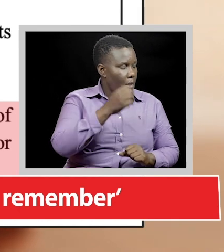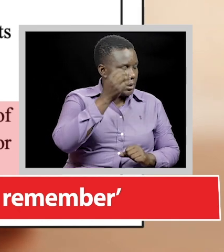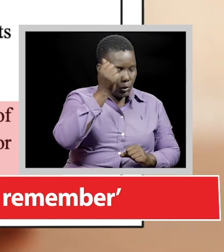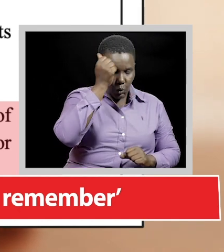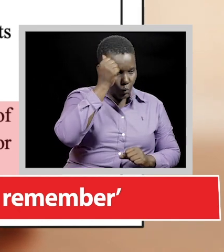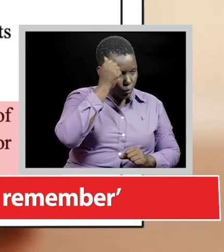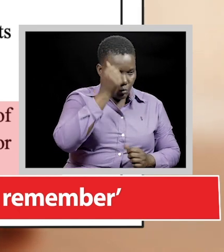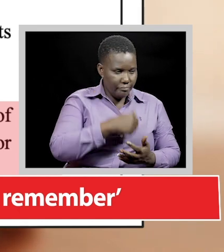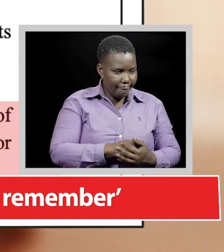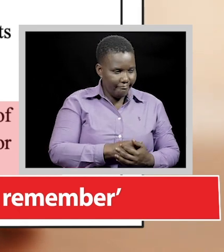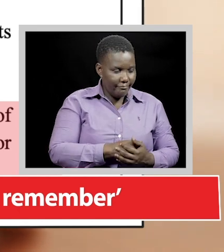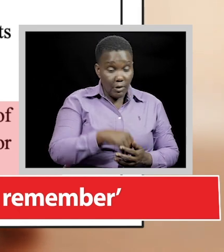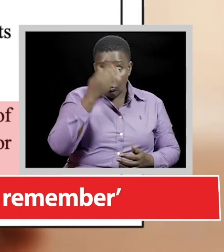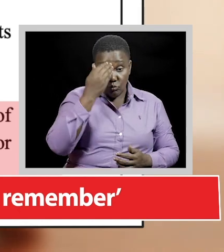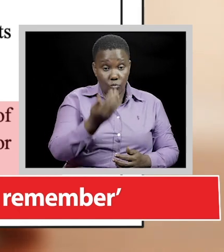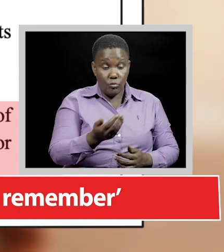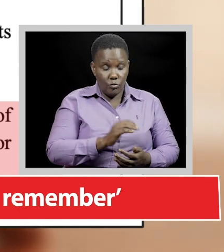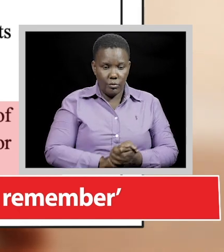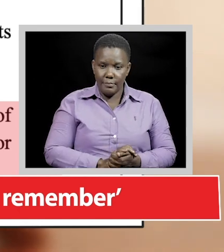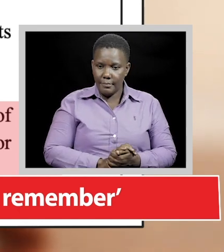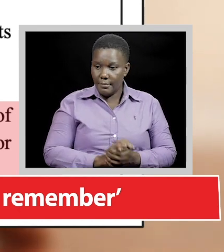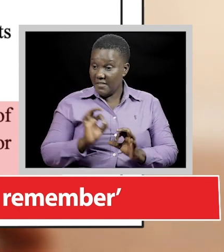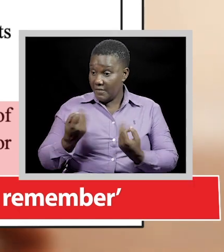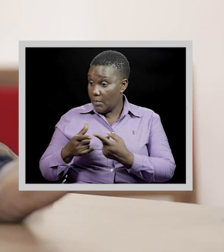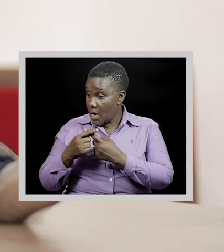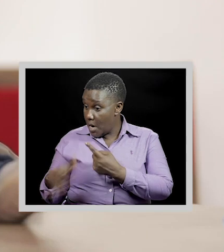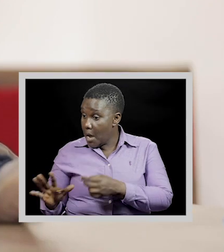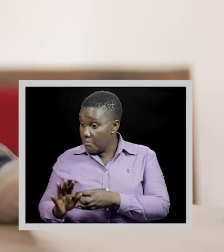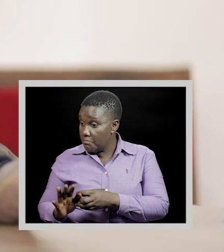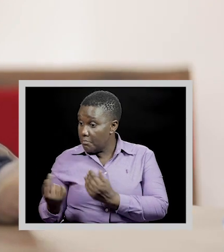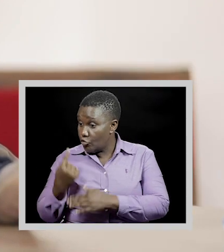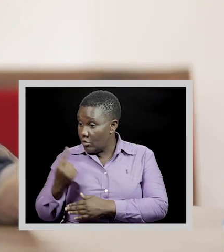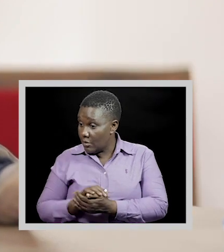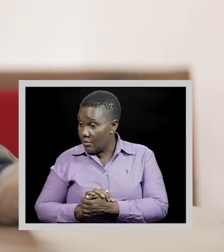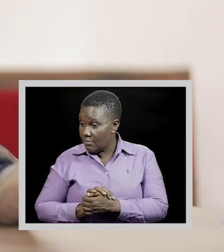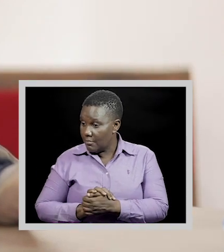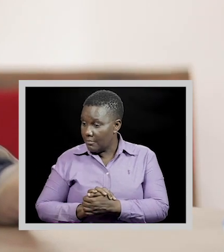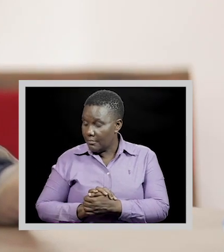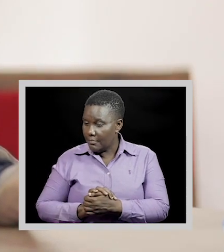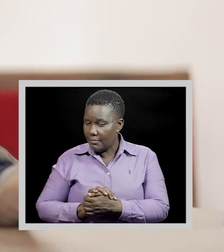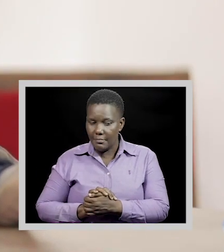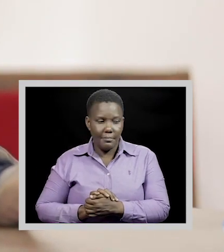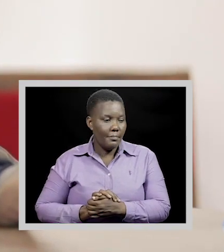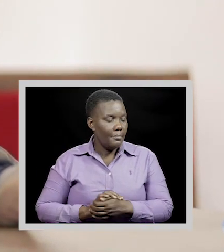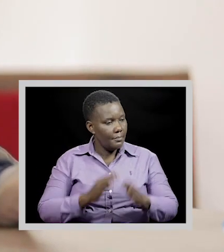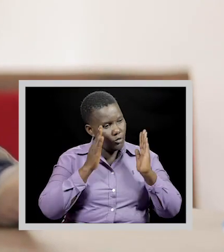remember, rather than feeling obliged to come up with an answer. Pakatoka damu.